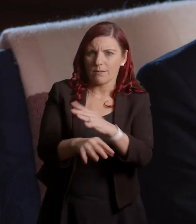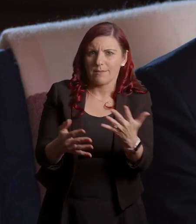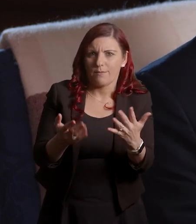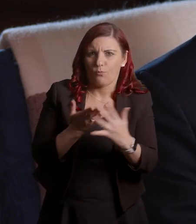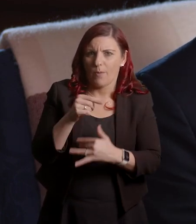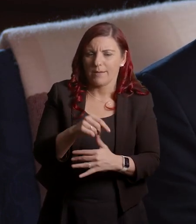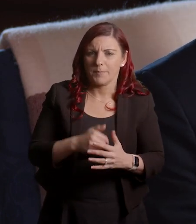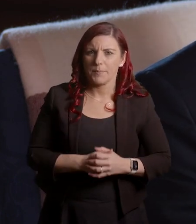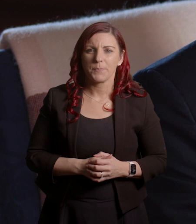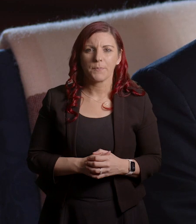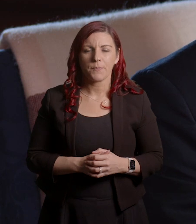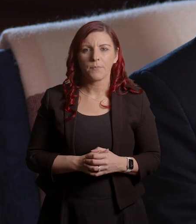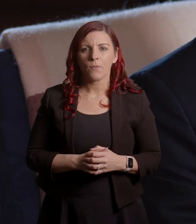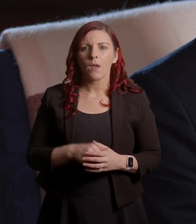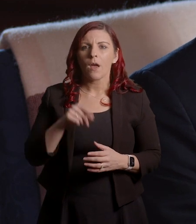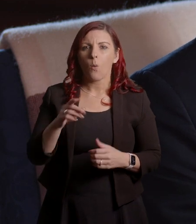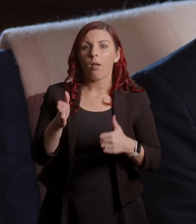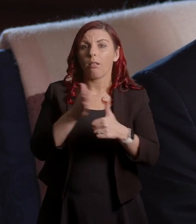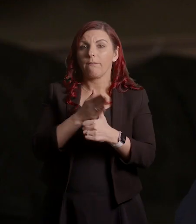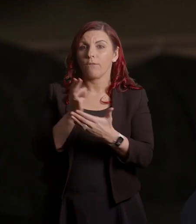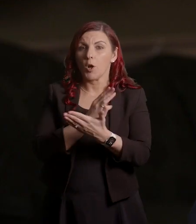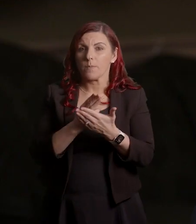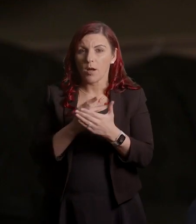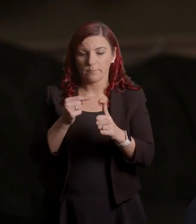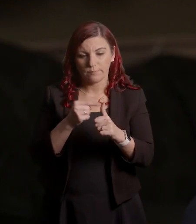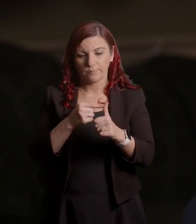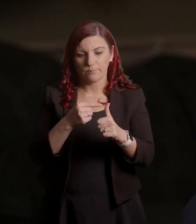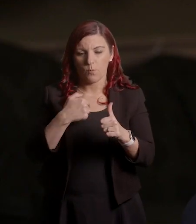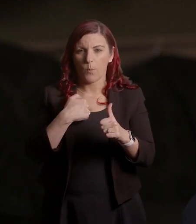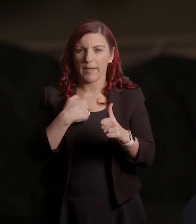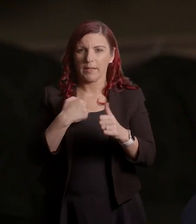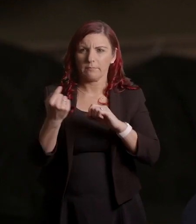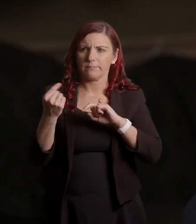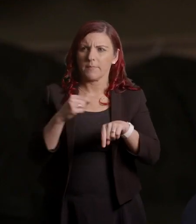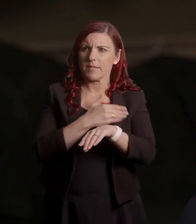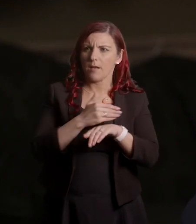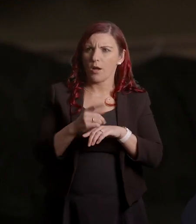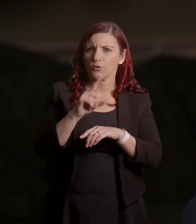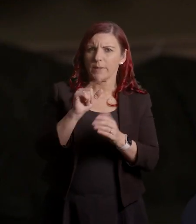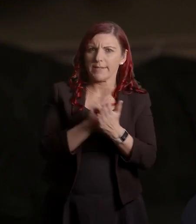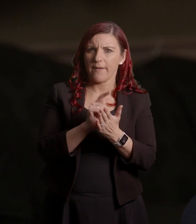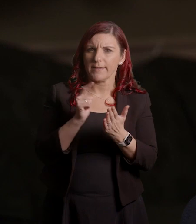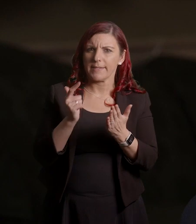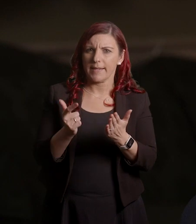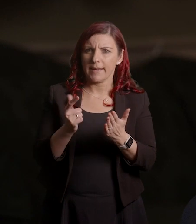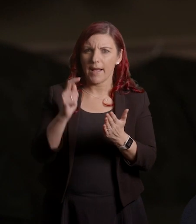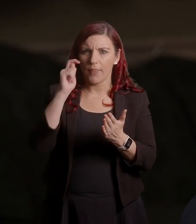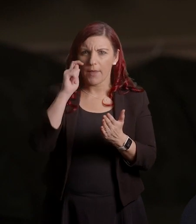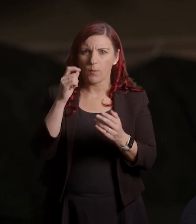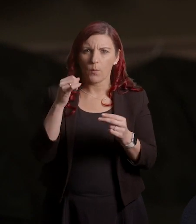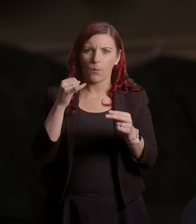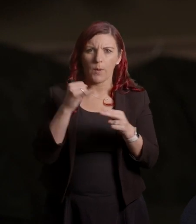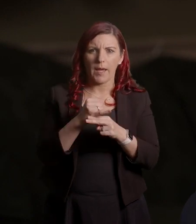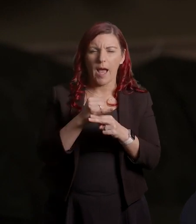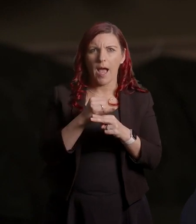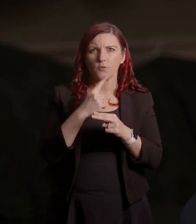the 3 previous years to that? Well, I suppose the first part of that is when we came in 2017, we were in danger of